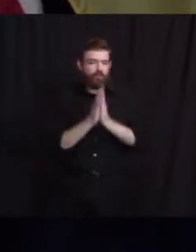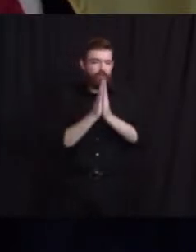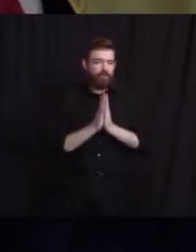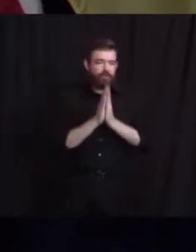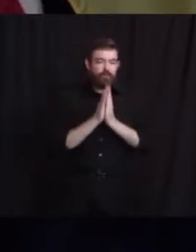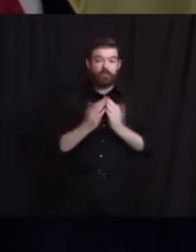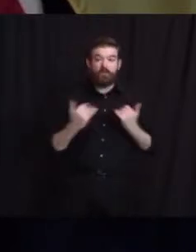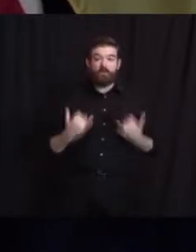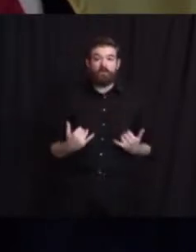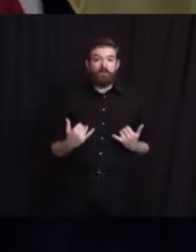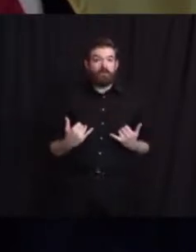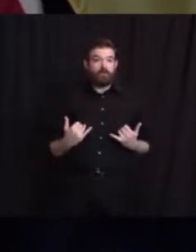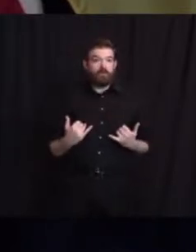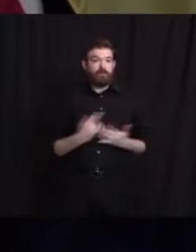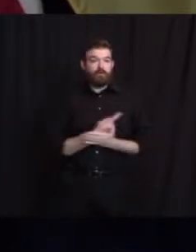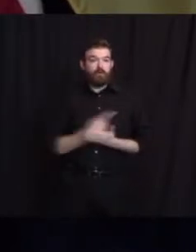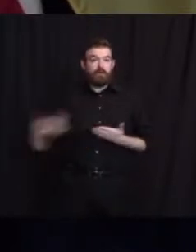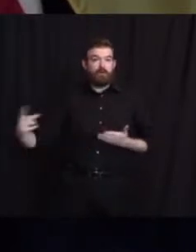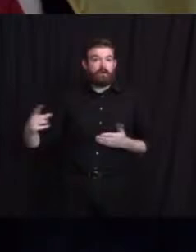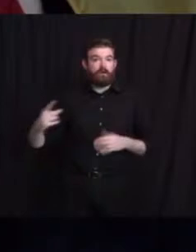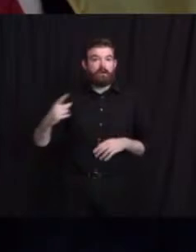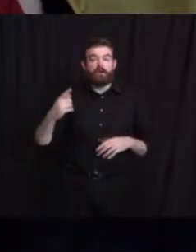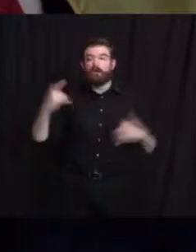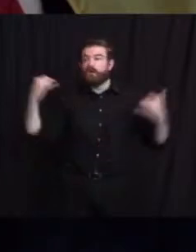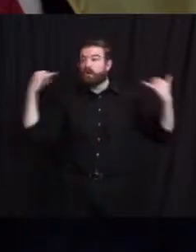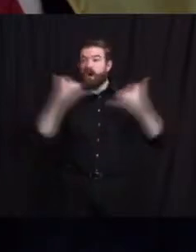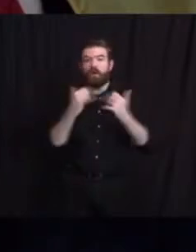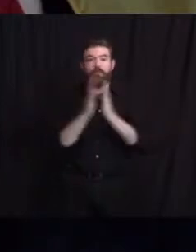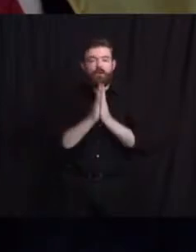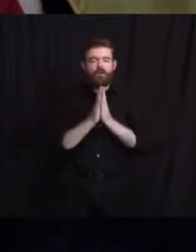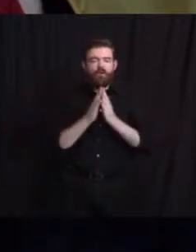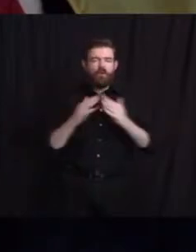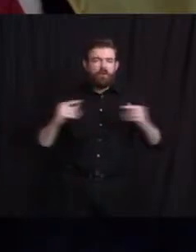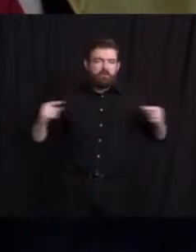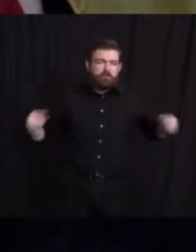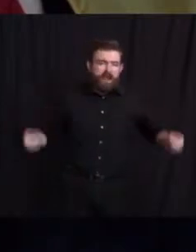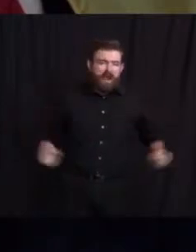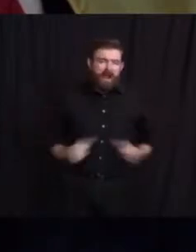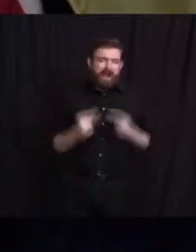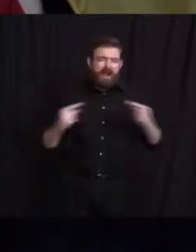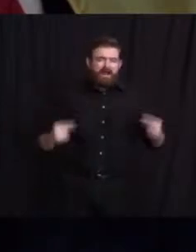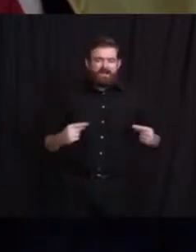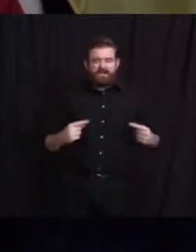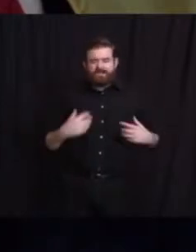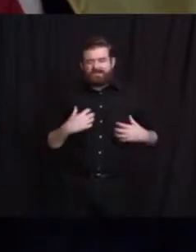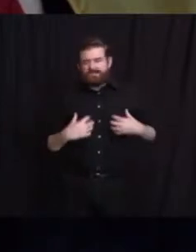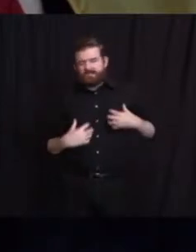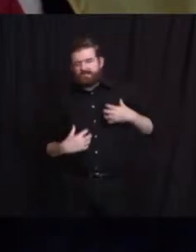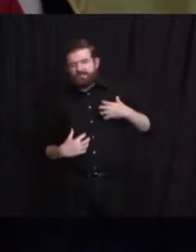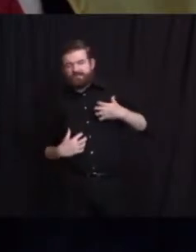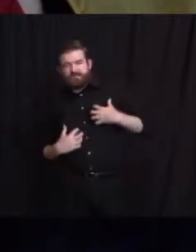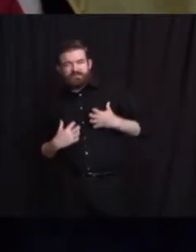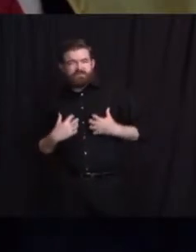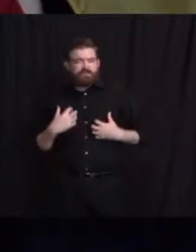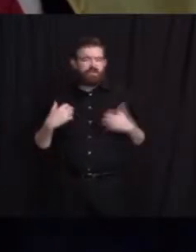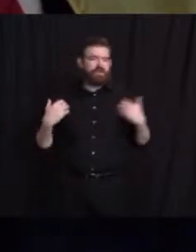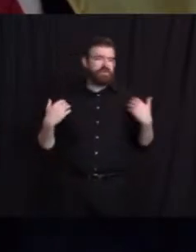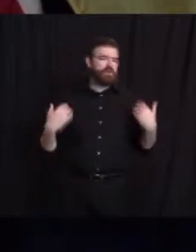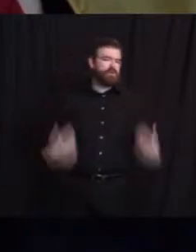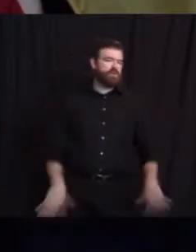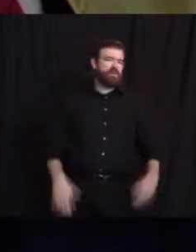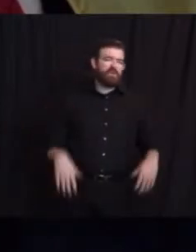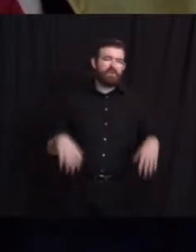is disturbing to me. But we're together on blue sky days, as we say, for a reason. So when we come up